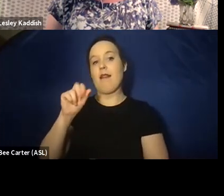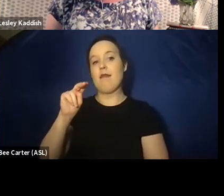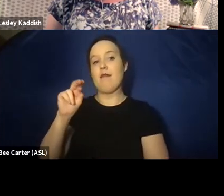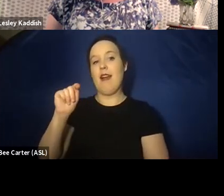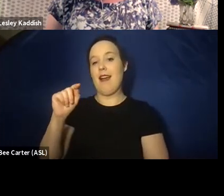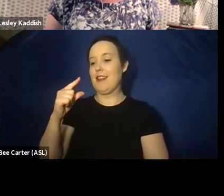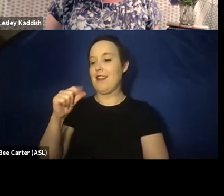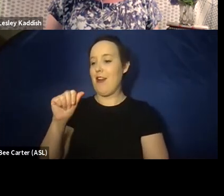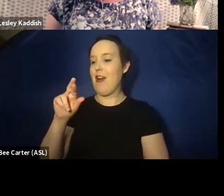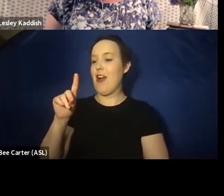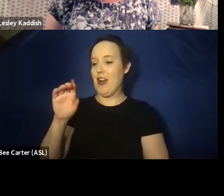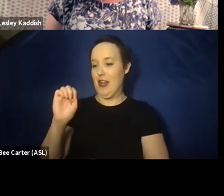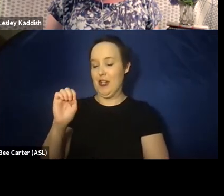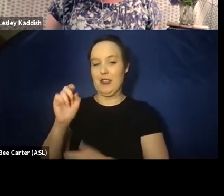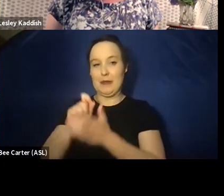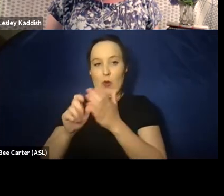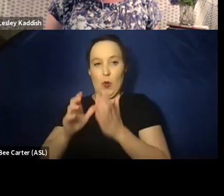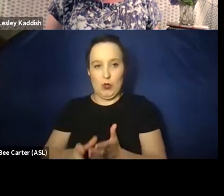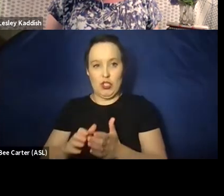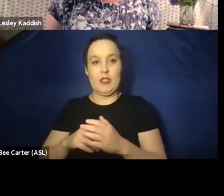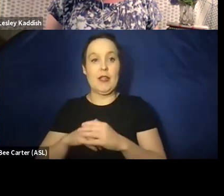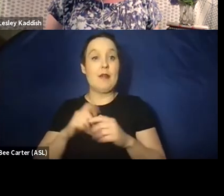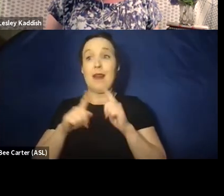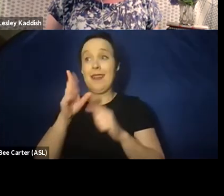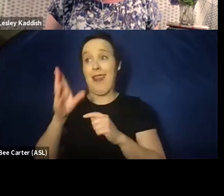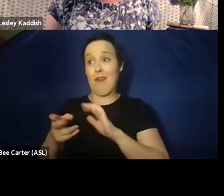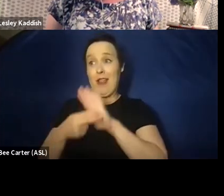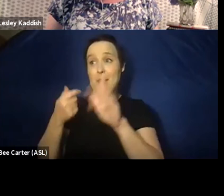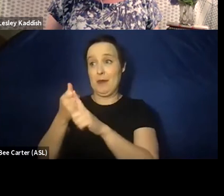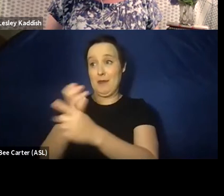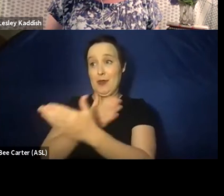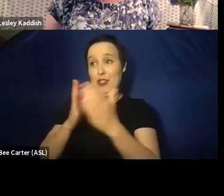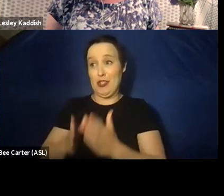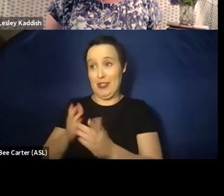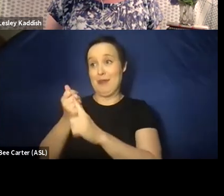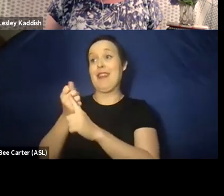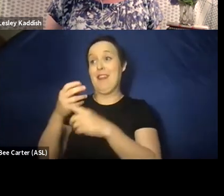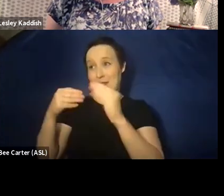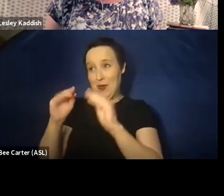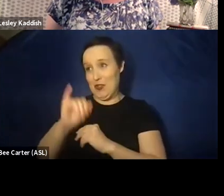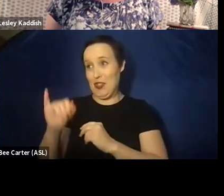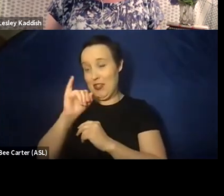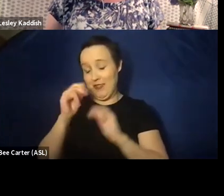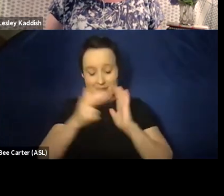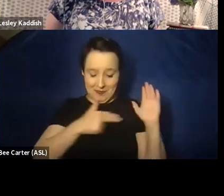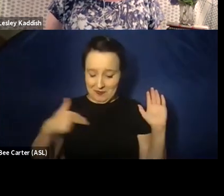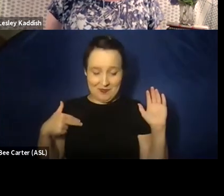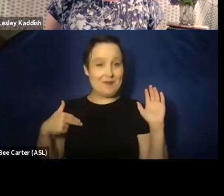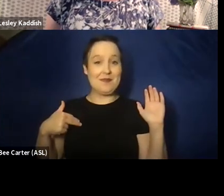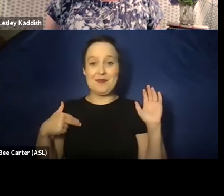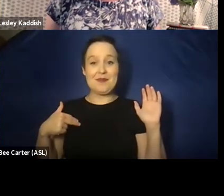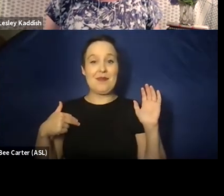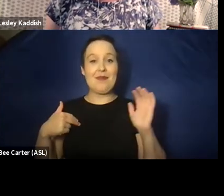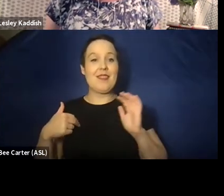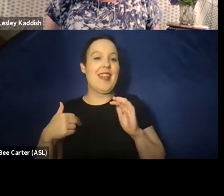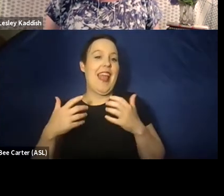20th century. But he never officially called himself a musician. He was an insurance salesman in Connecticut. And there are all these gravelly